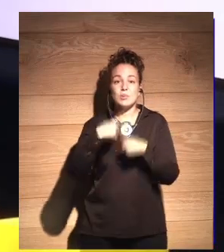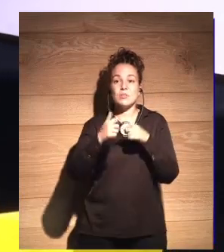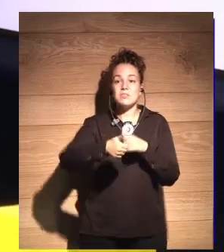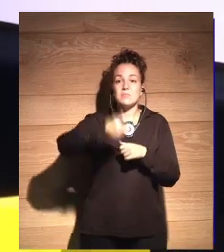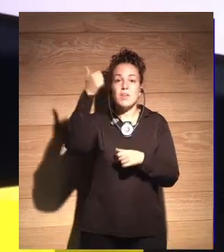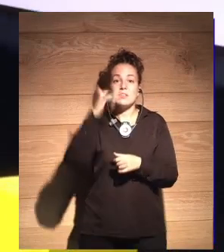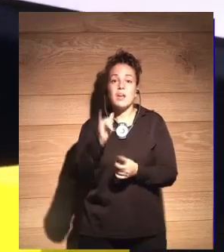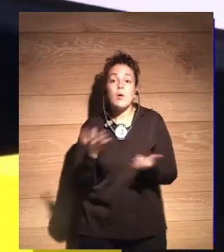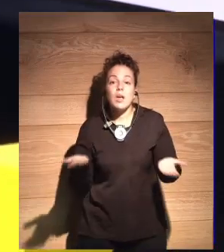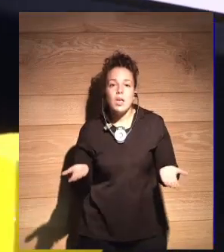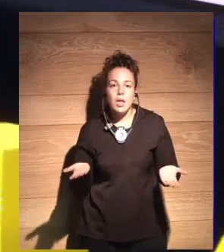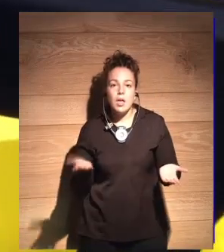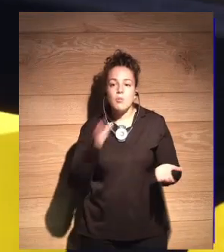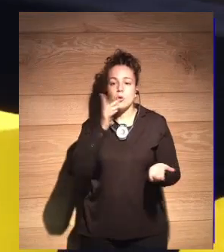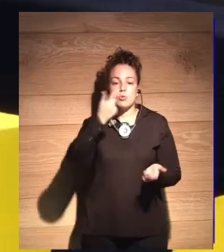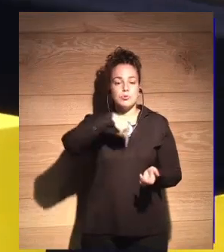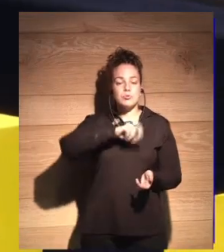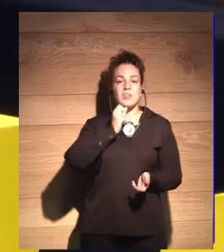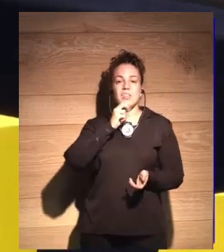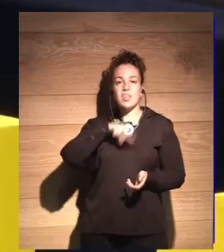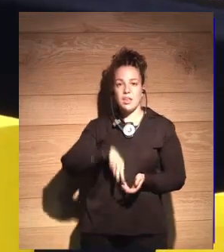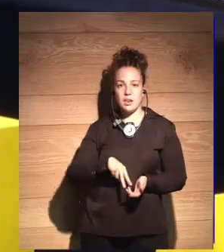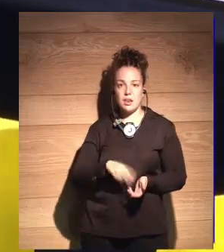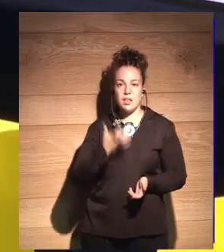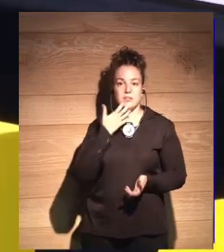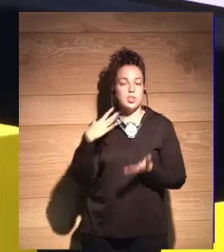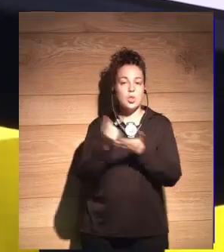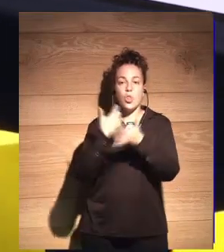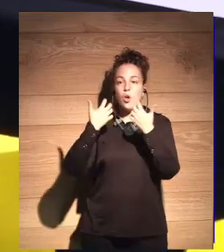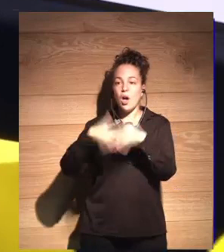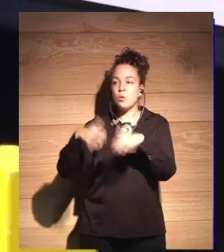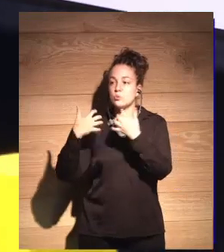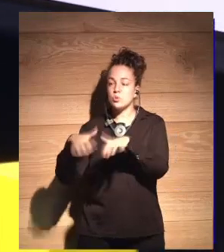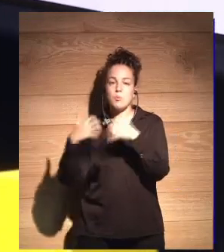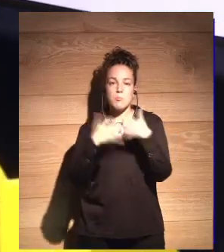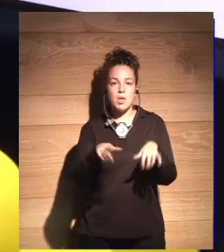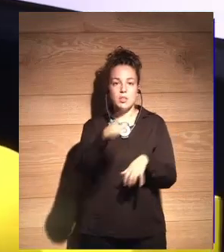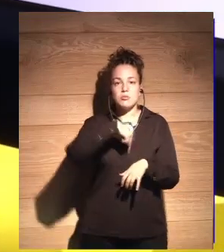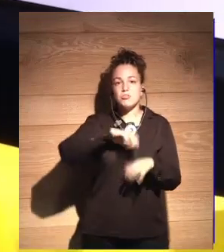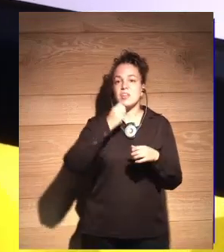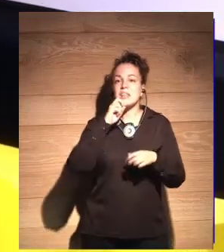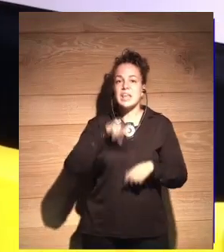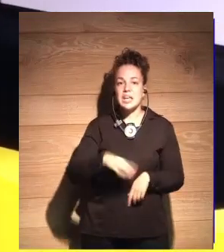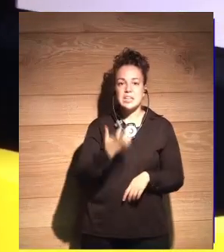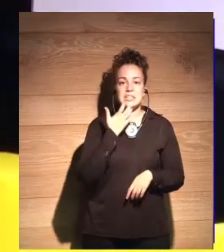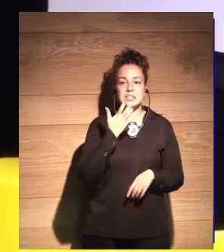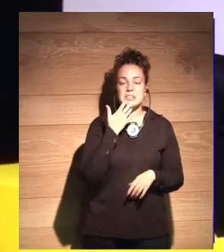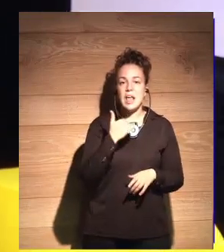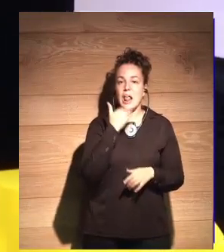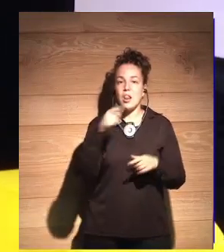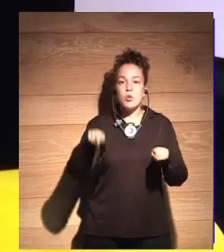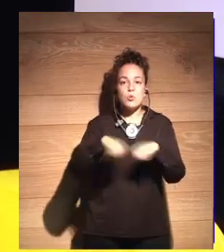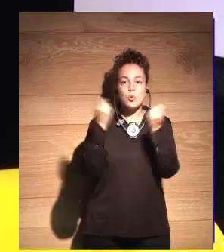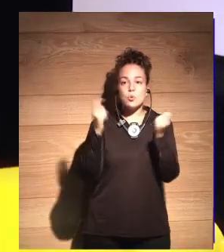Who are we if everything is automated? When it breaks very badly. So let's